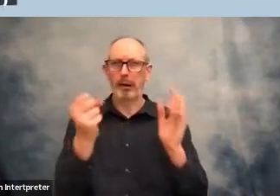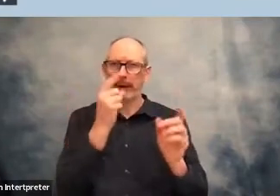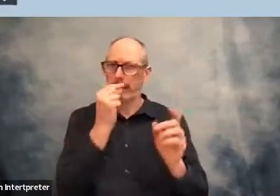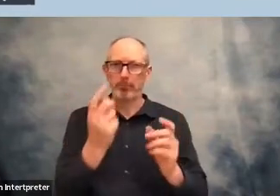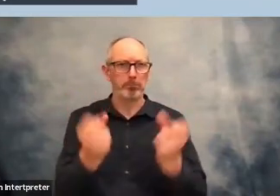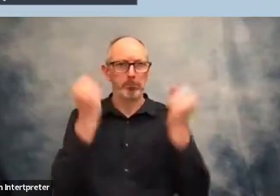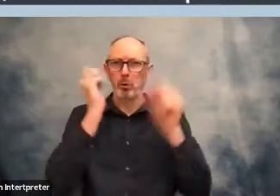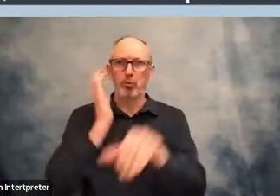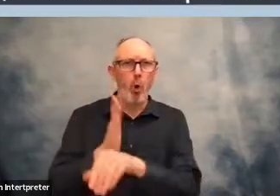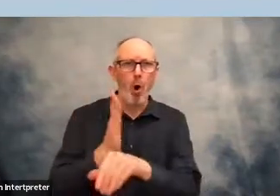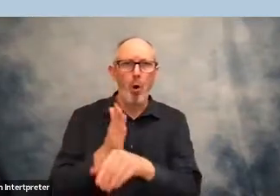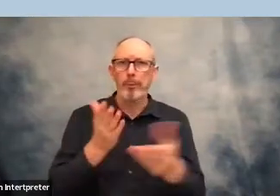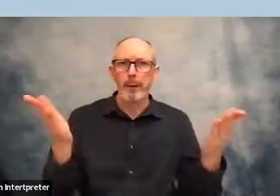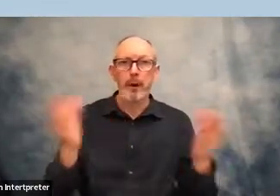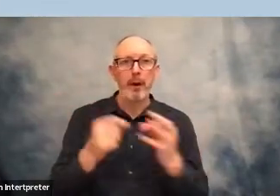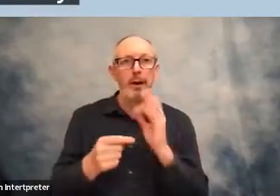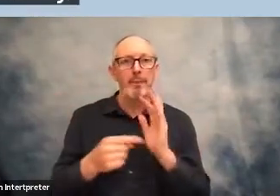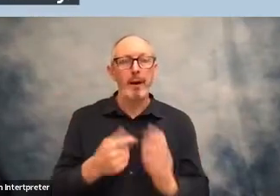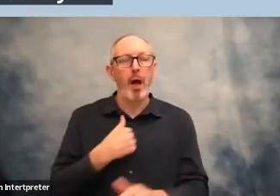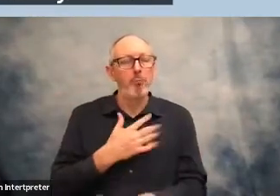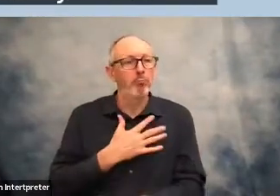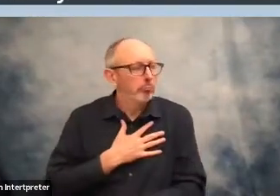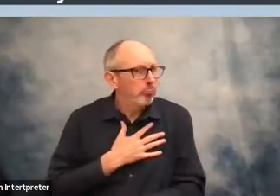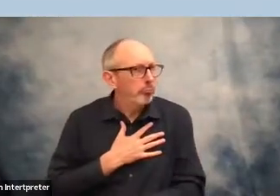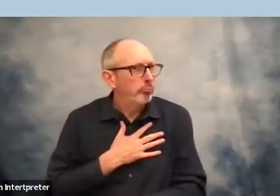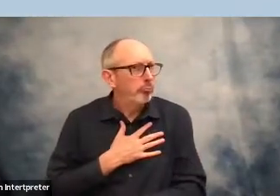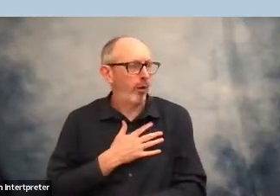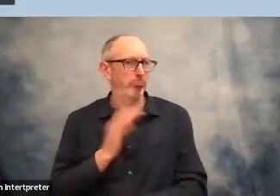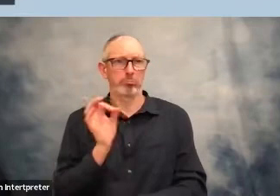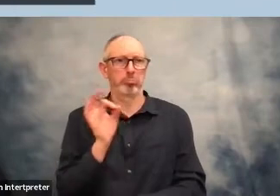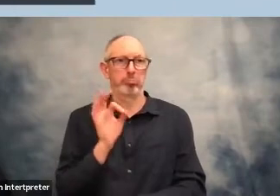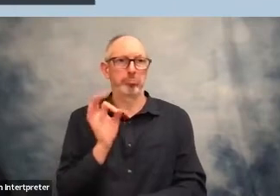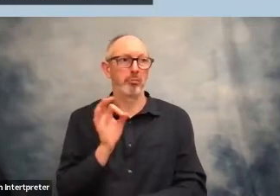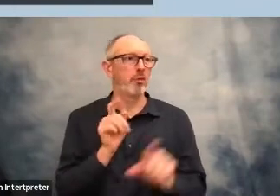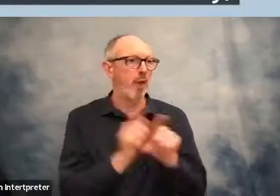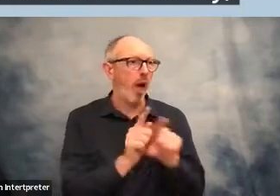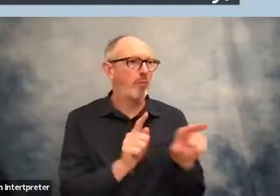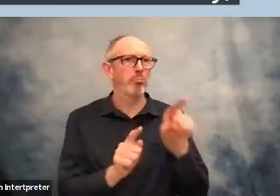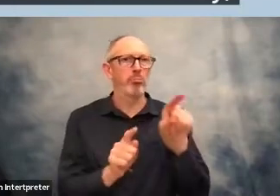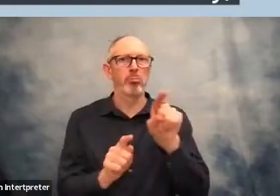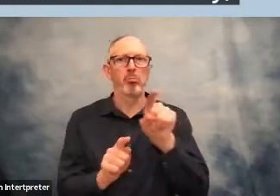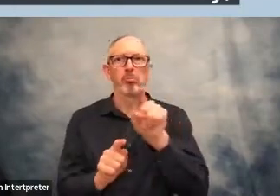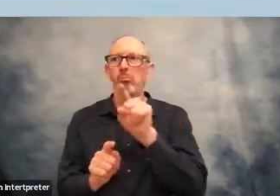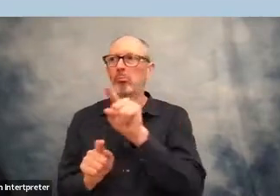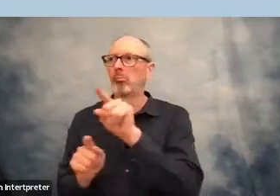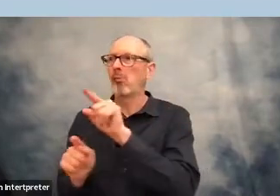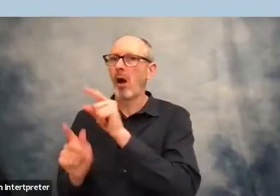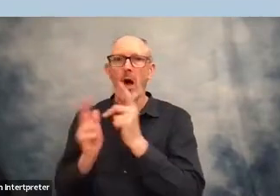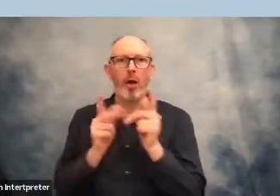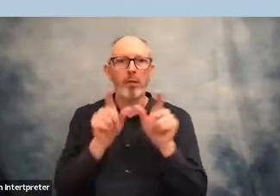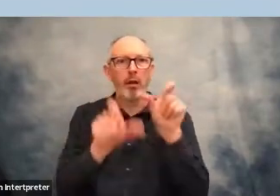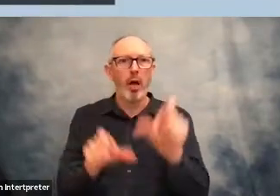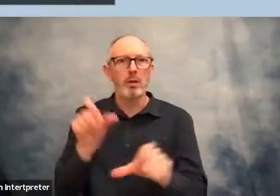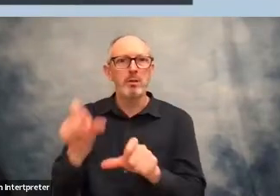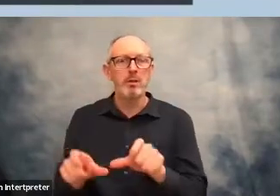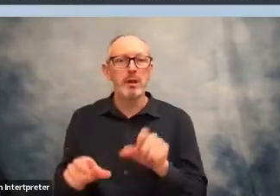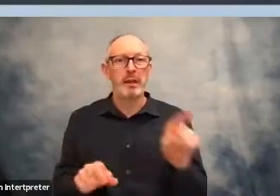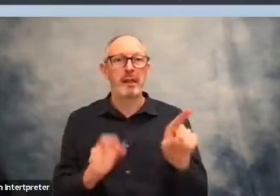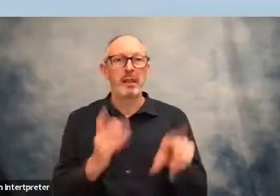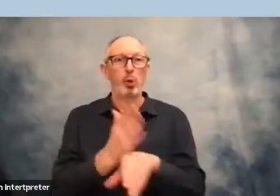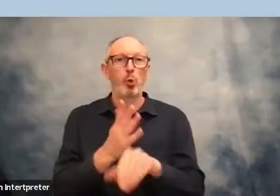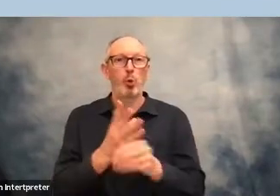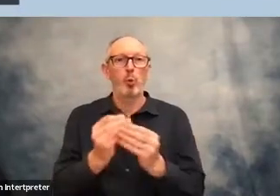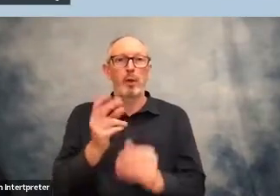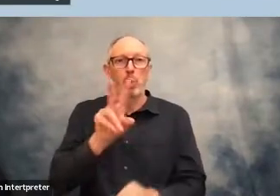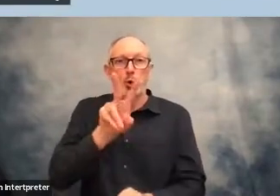But unfortunately, I wasn't surprised to hear this because his story is like so many others that I work with. His story. He worked with 22 different staff